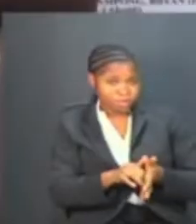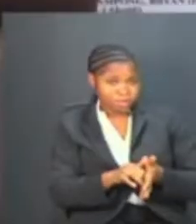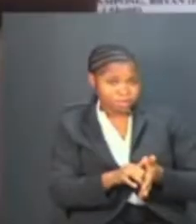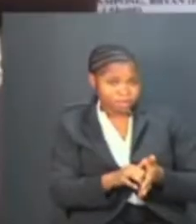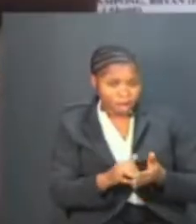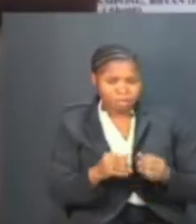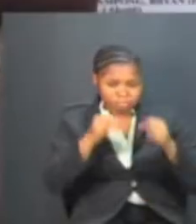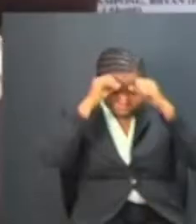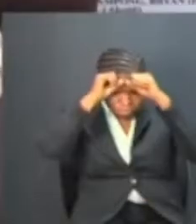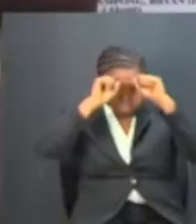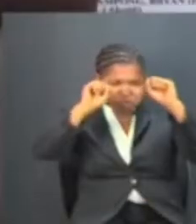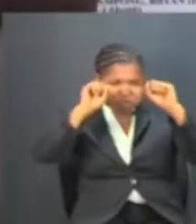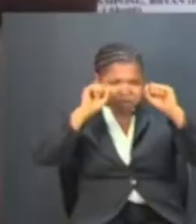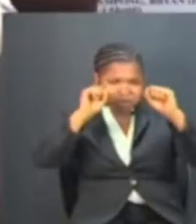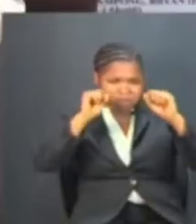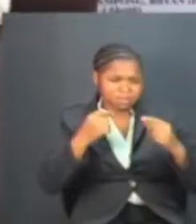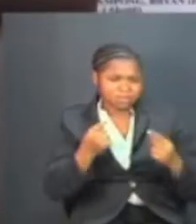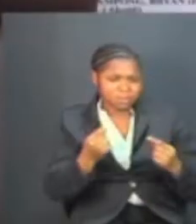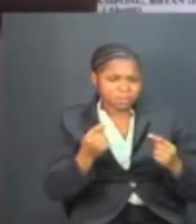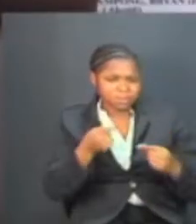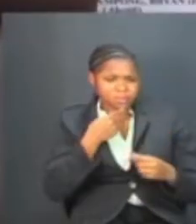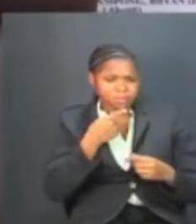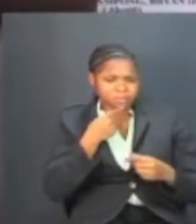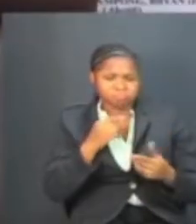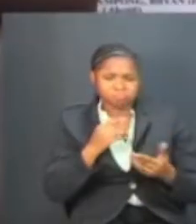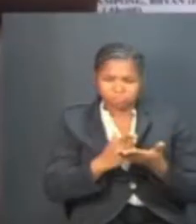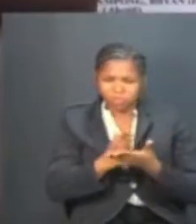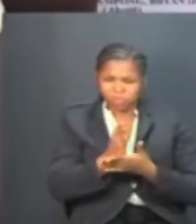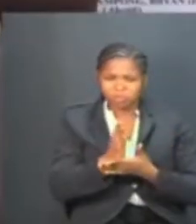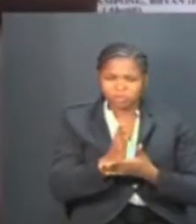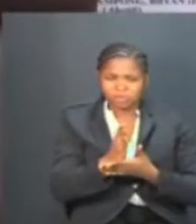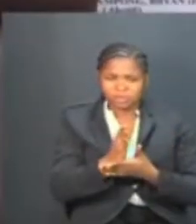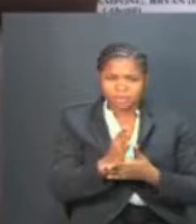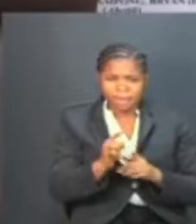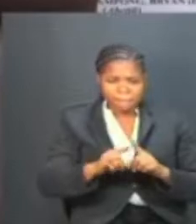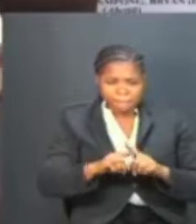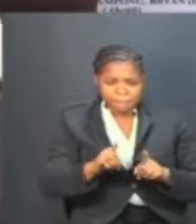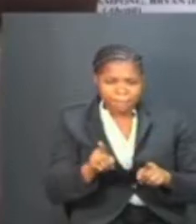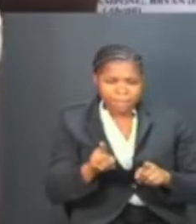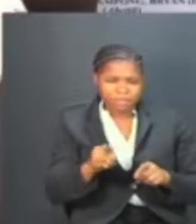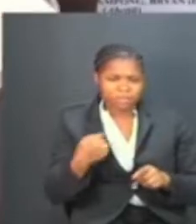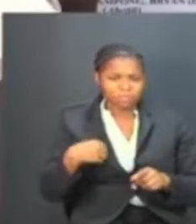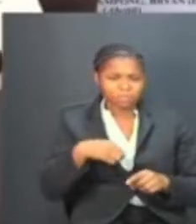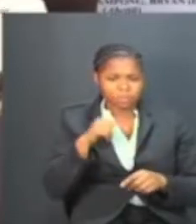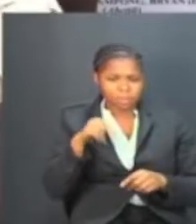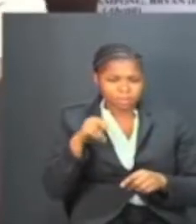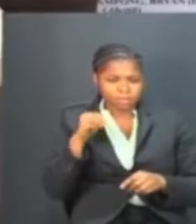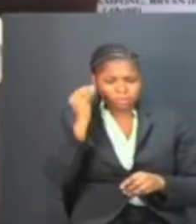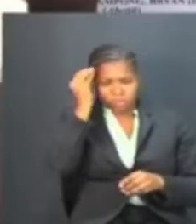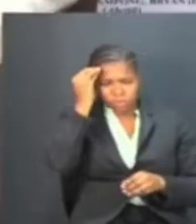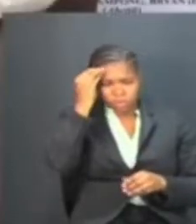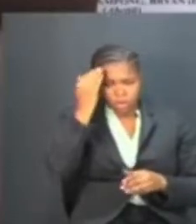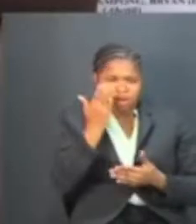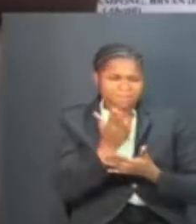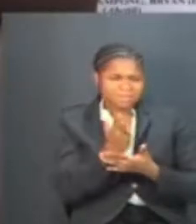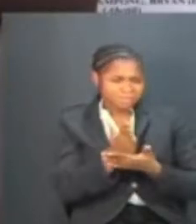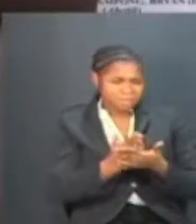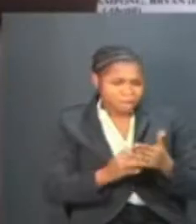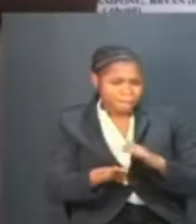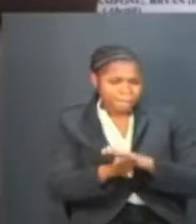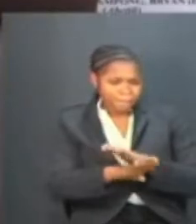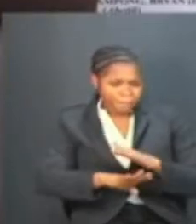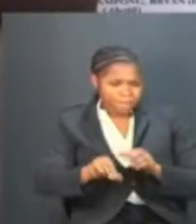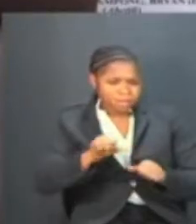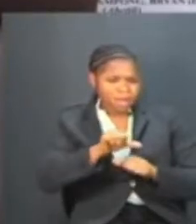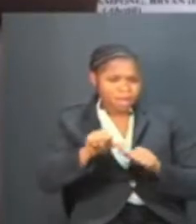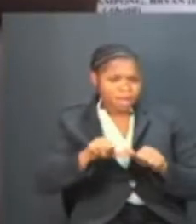is in the right direction, we should be able to know the basics and some small things that we can be able to use to signify. Mr.